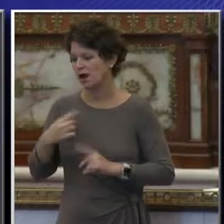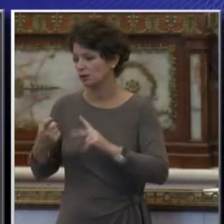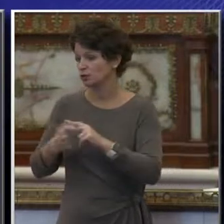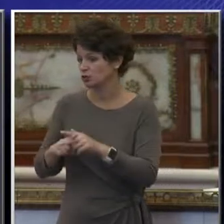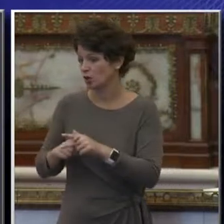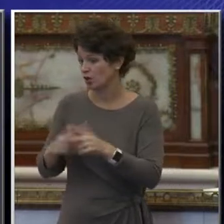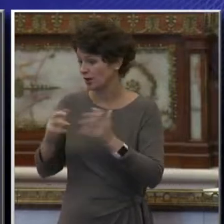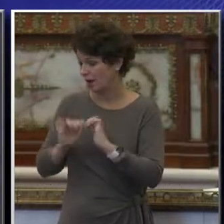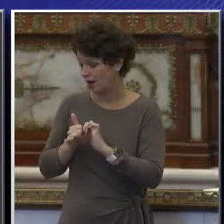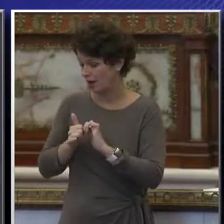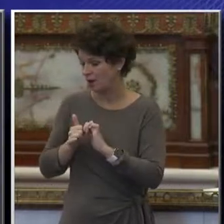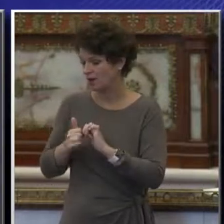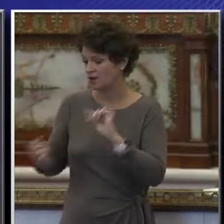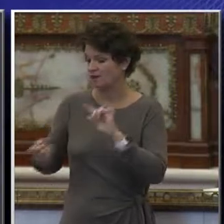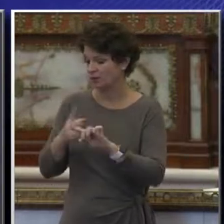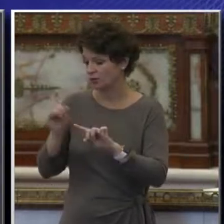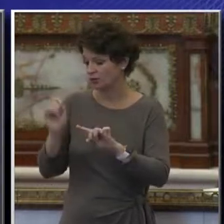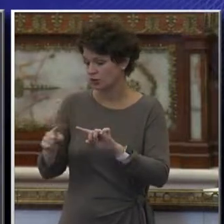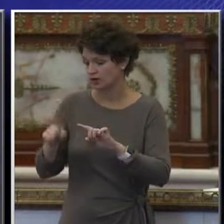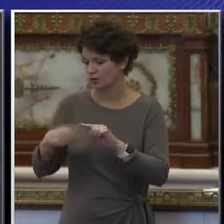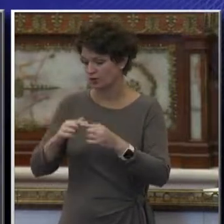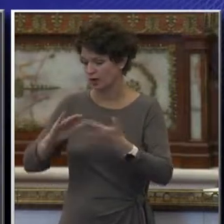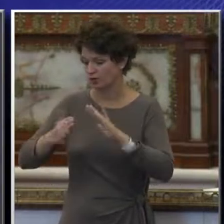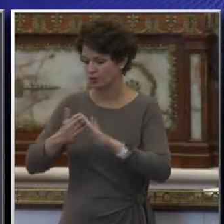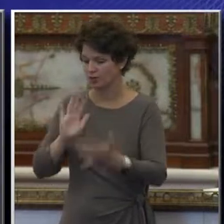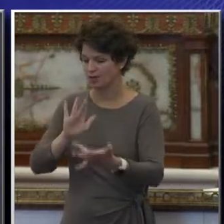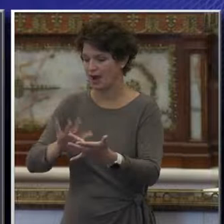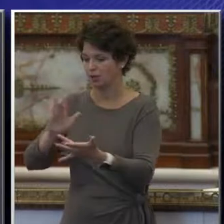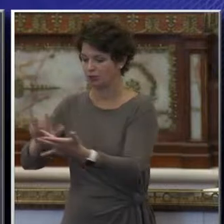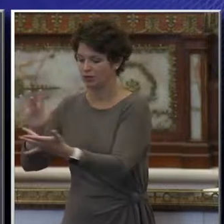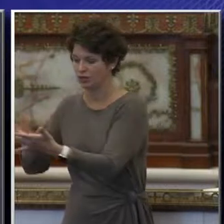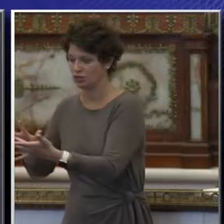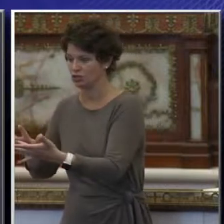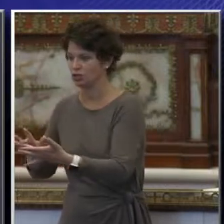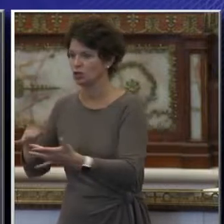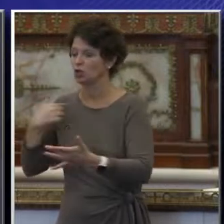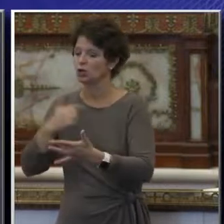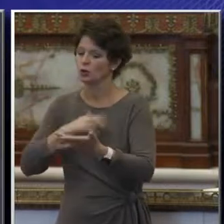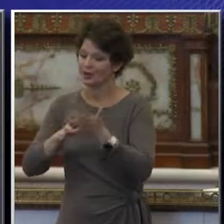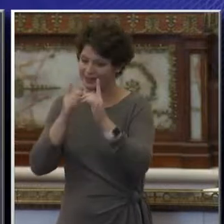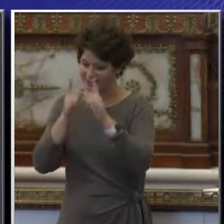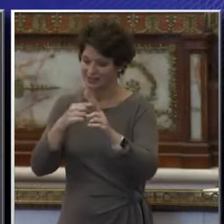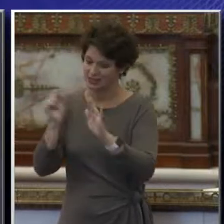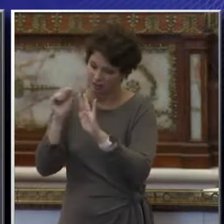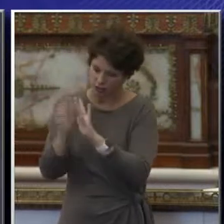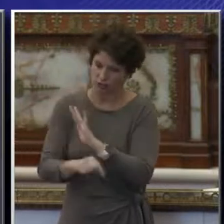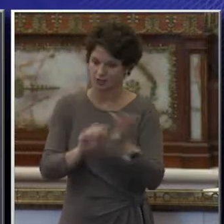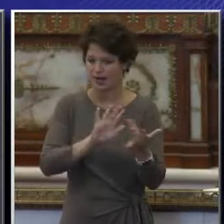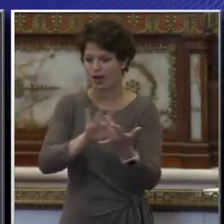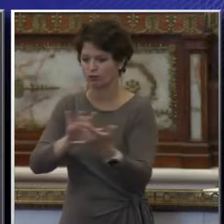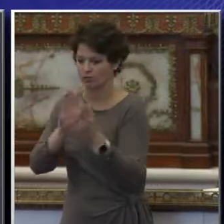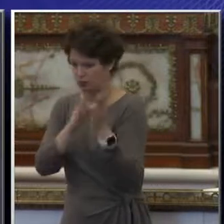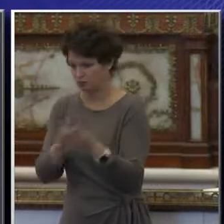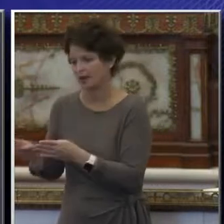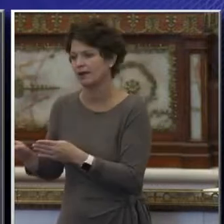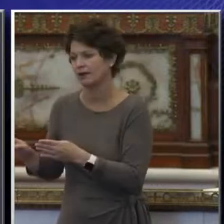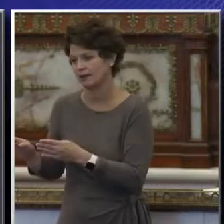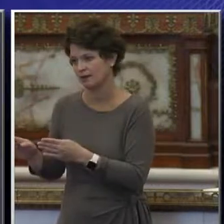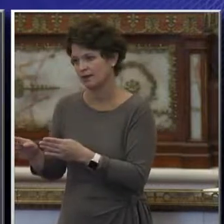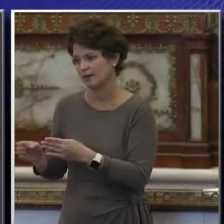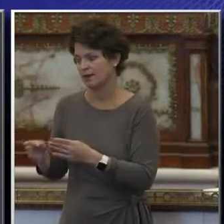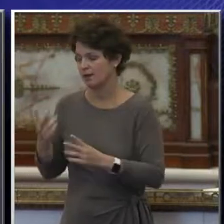saying to the first question just about community outreach, we fully intend to do an extensive community outreach plan,